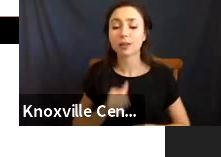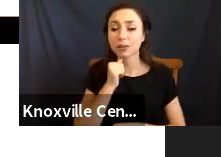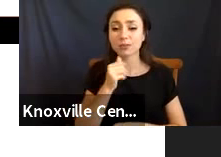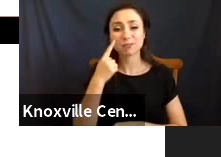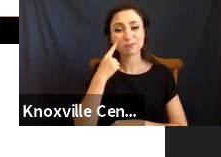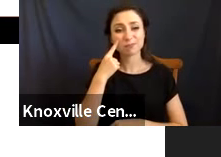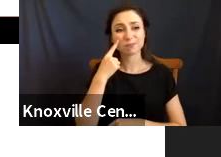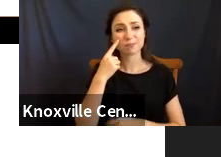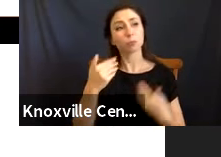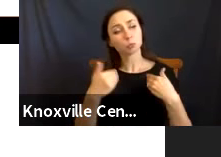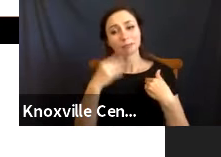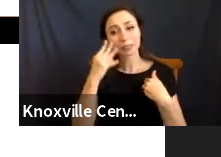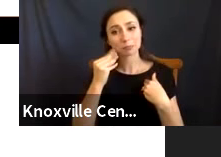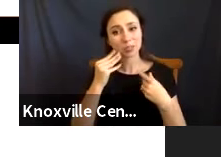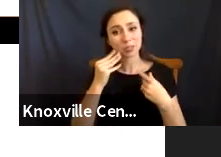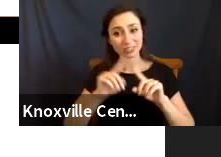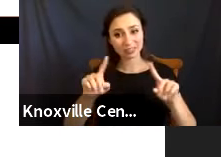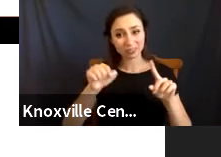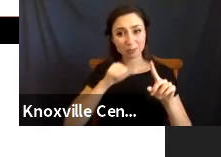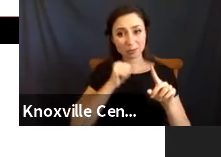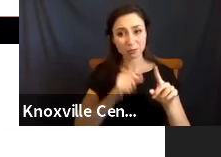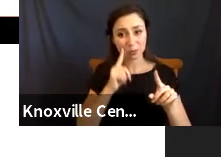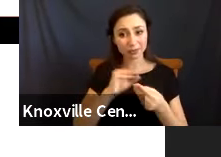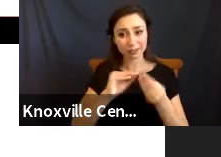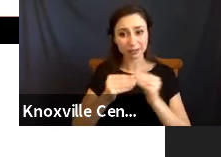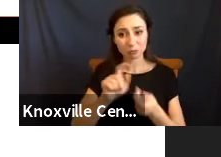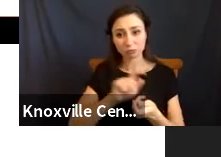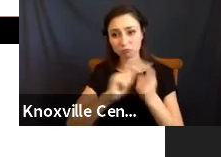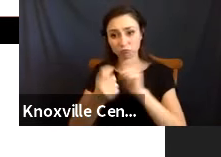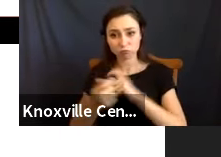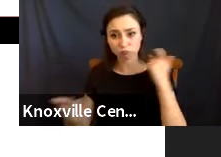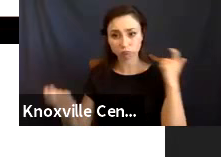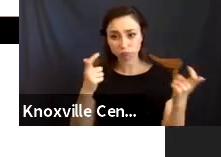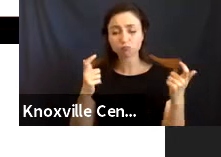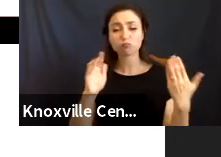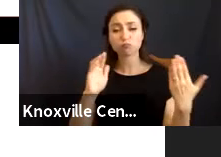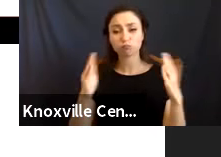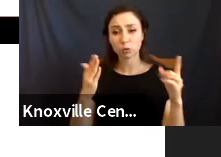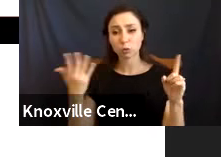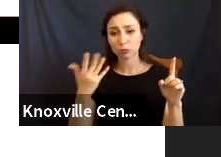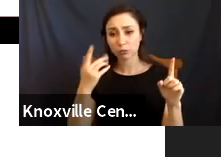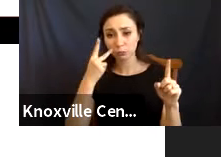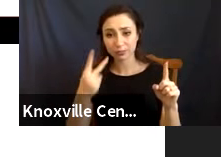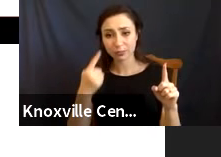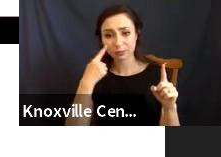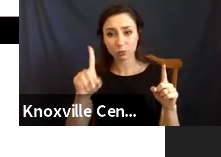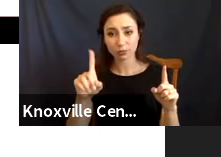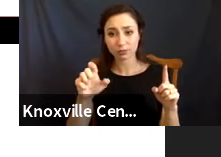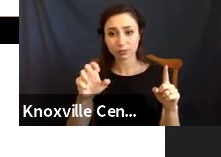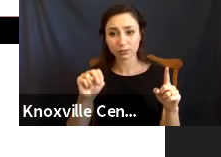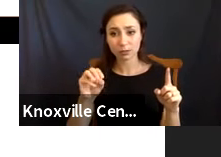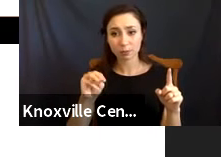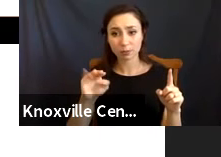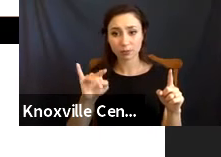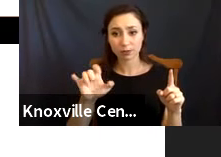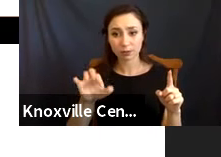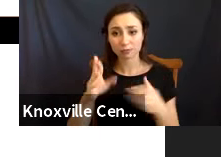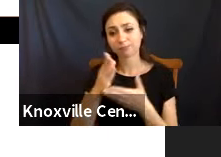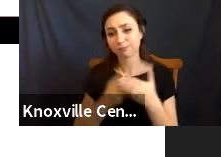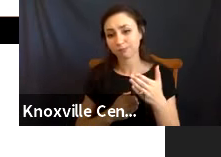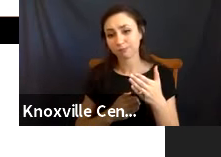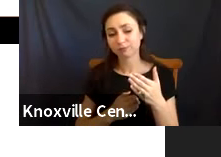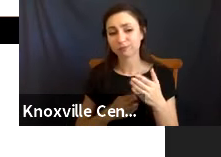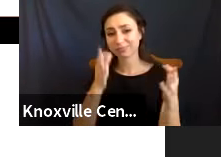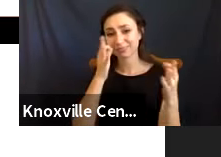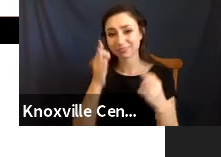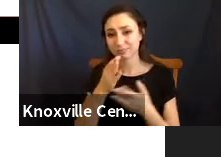been differences, but I don't think those numbers change as dramatically as what you see on the denominator for, and I might be wrong, but on the